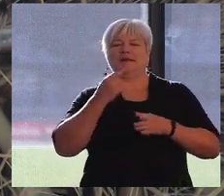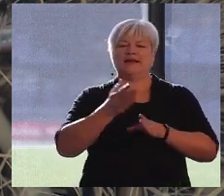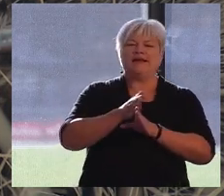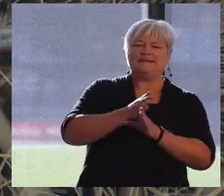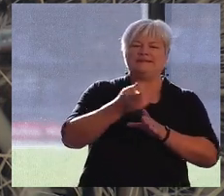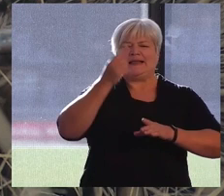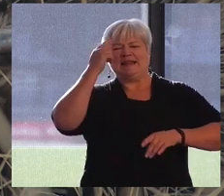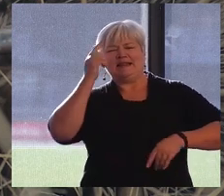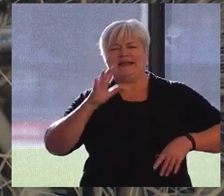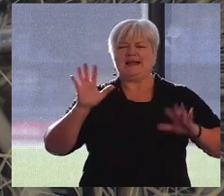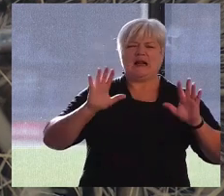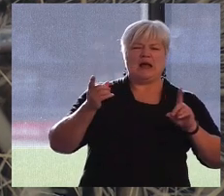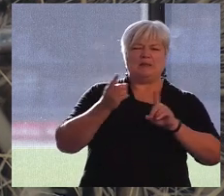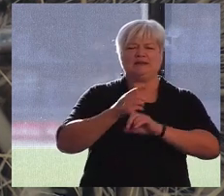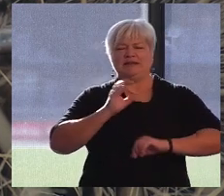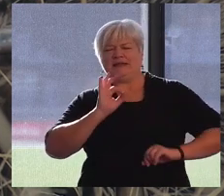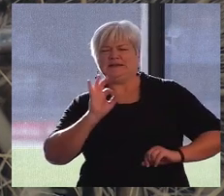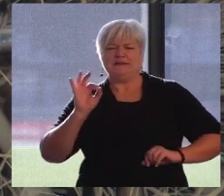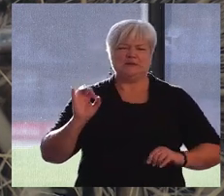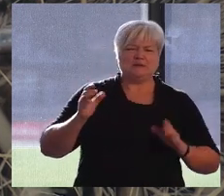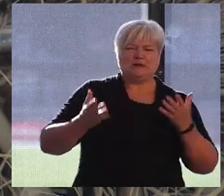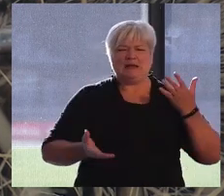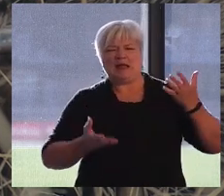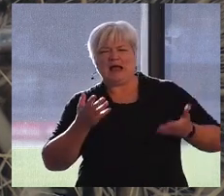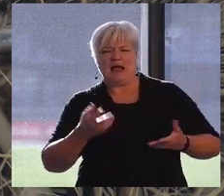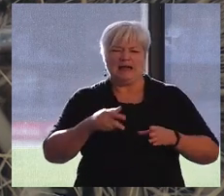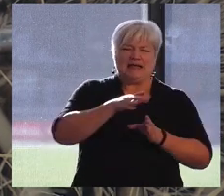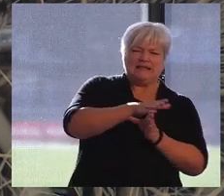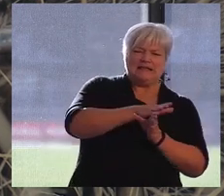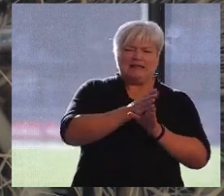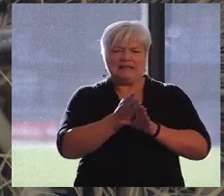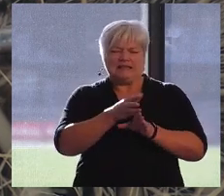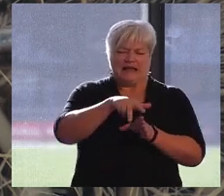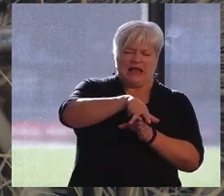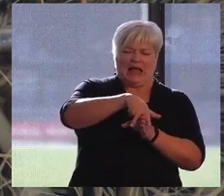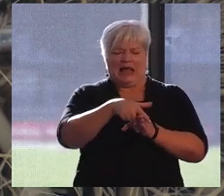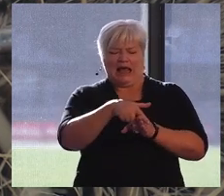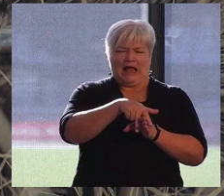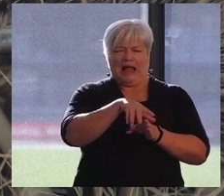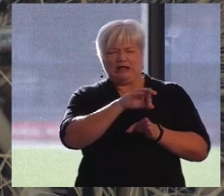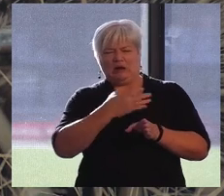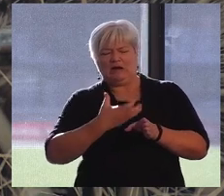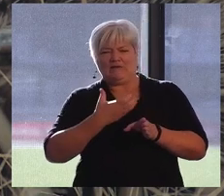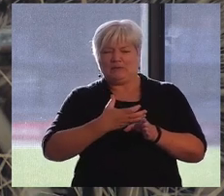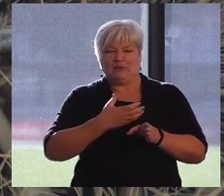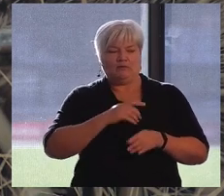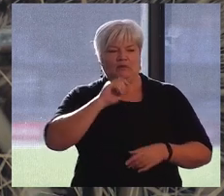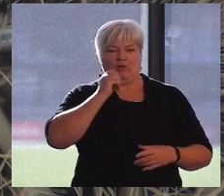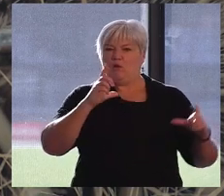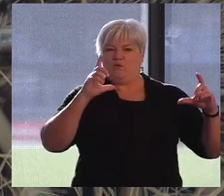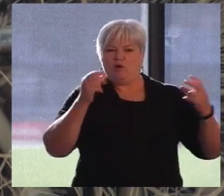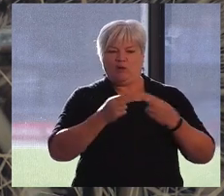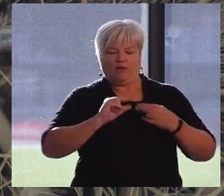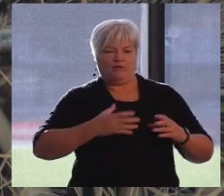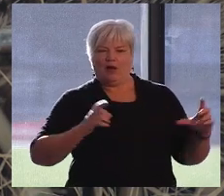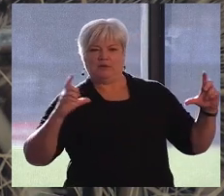that sounds like an uncomfortable place to be, sitting on a fence. But, you know, they wouldn't even take a photo with our farmers because it was such a